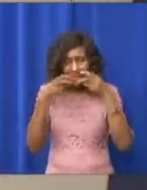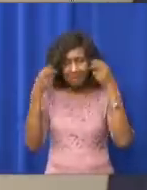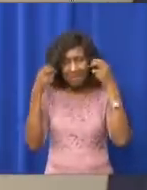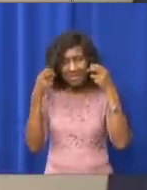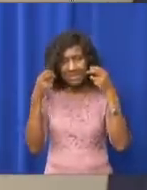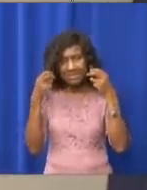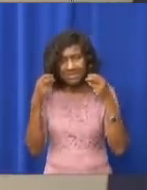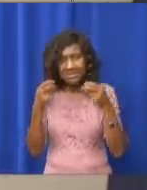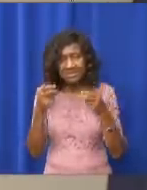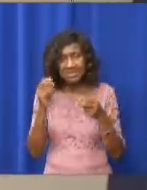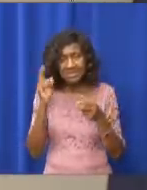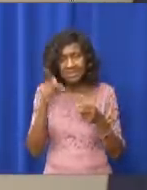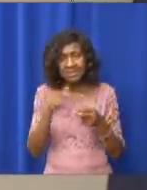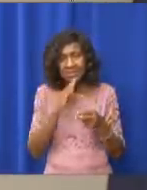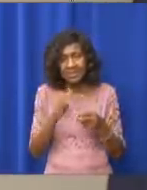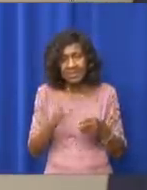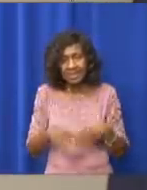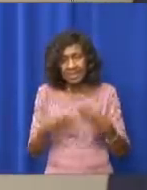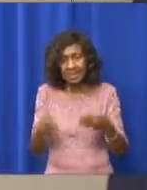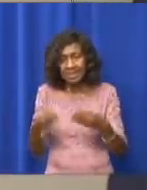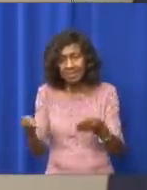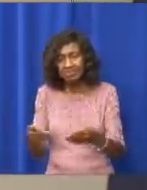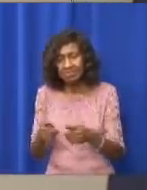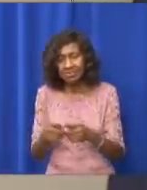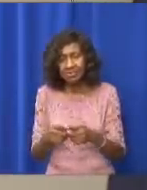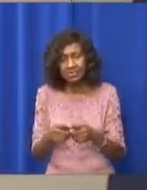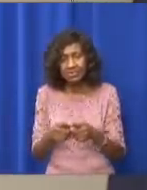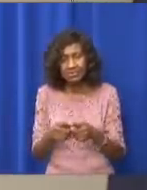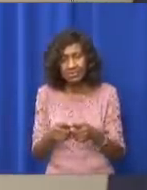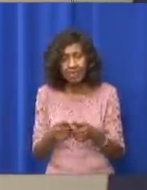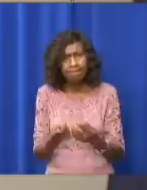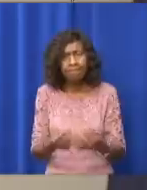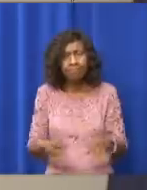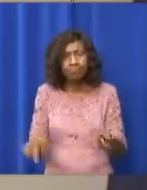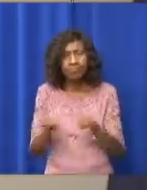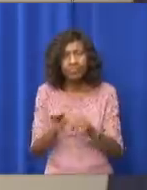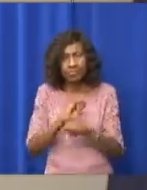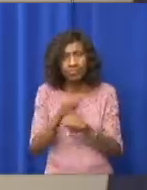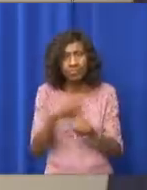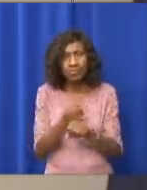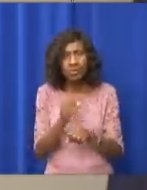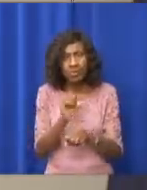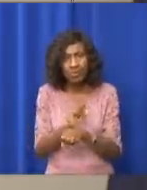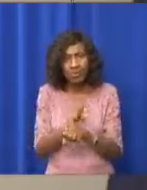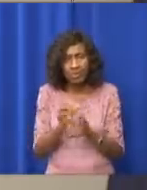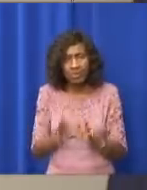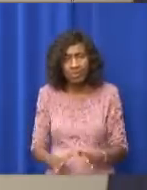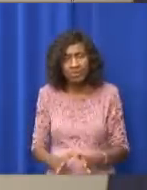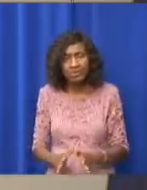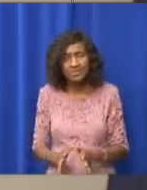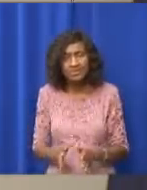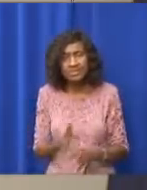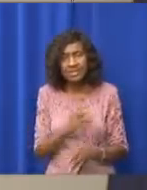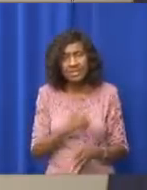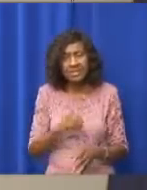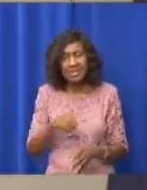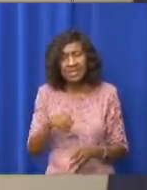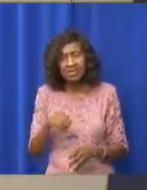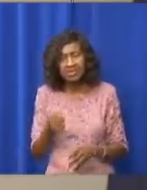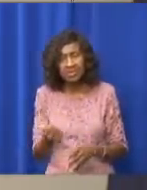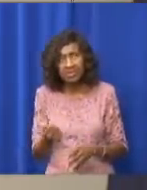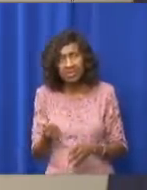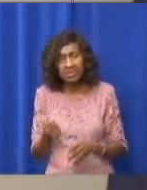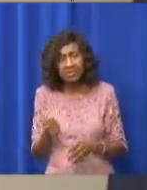been provided to frontline essential service personnel with many public safety and other